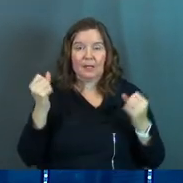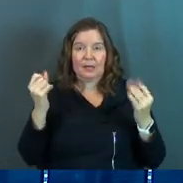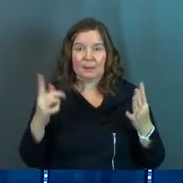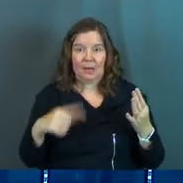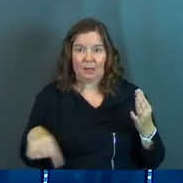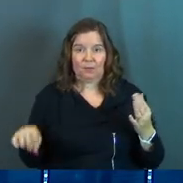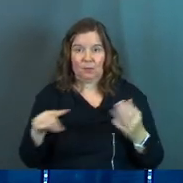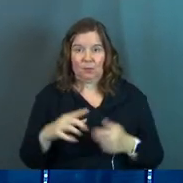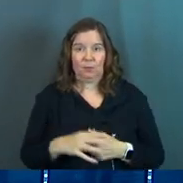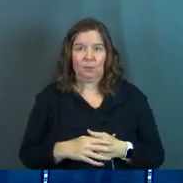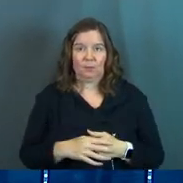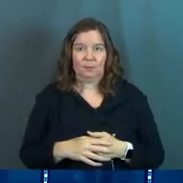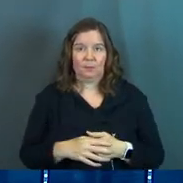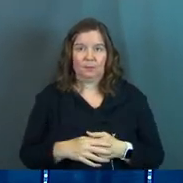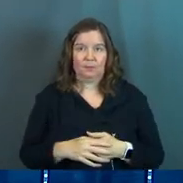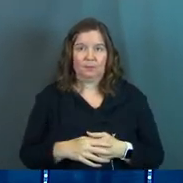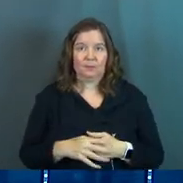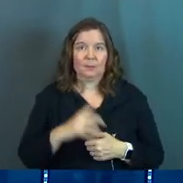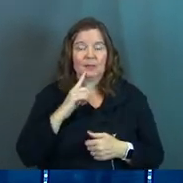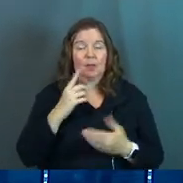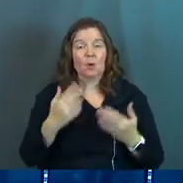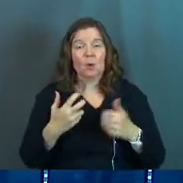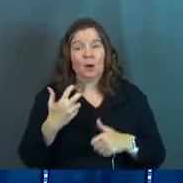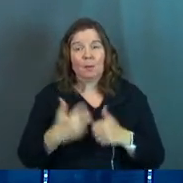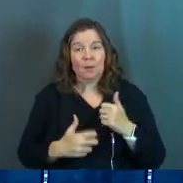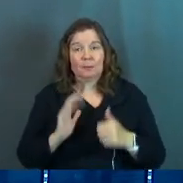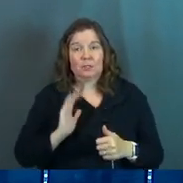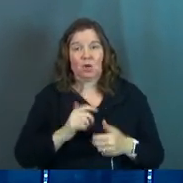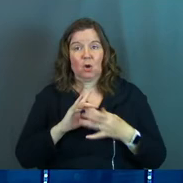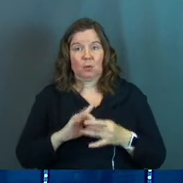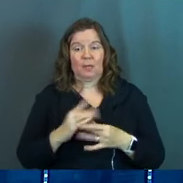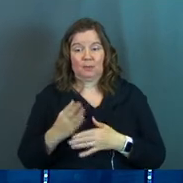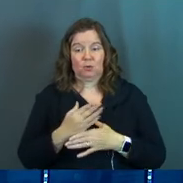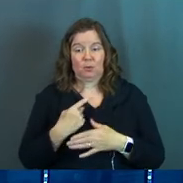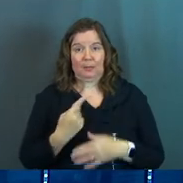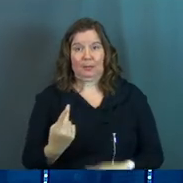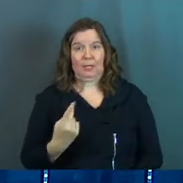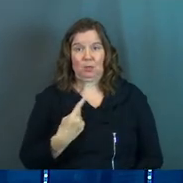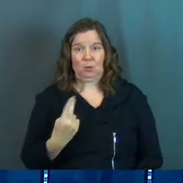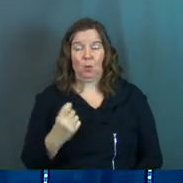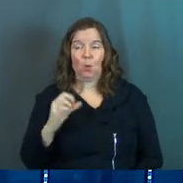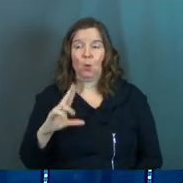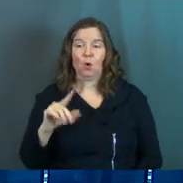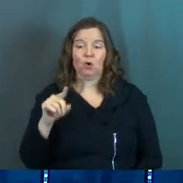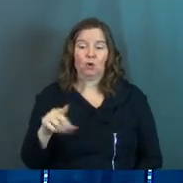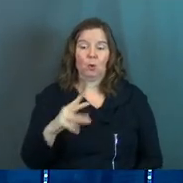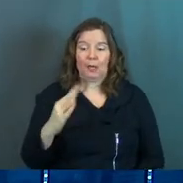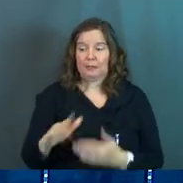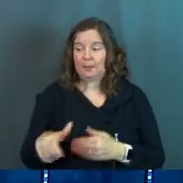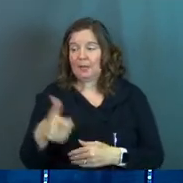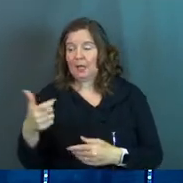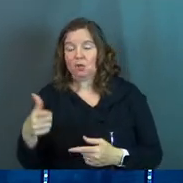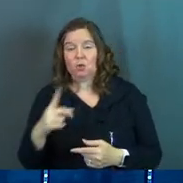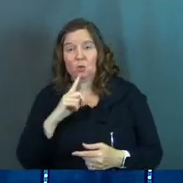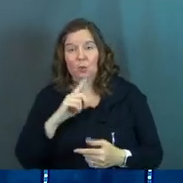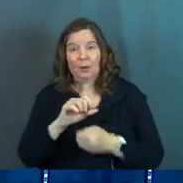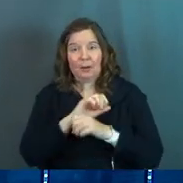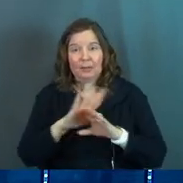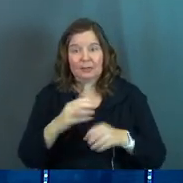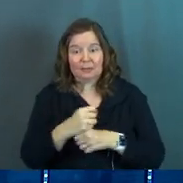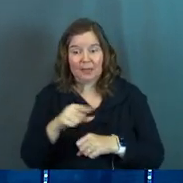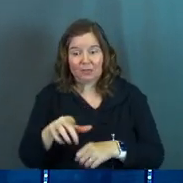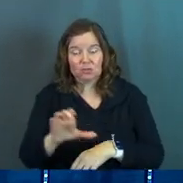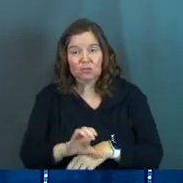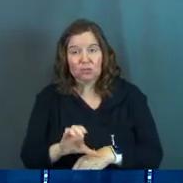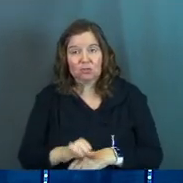Many of you. There were problems in our relationship between me and you, or you and somebody else, and you were a peacemaker